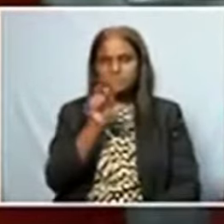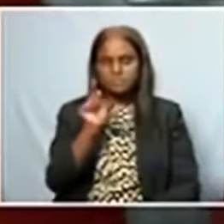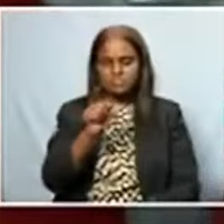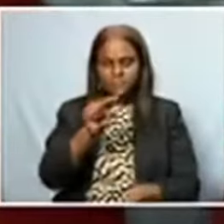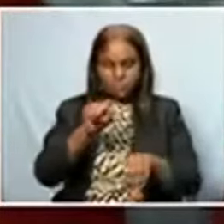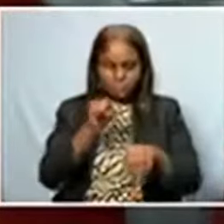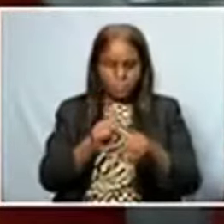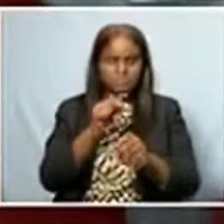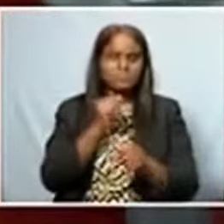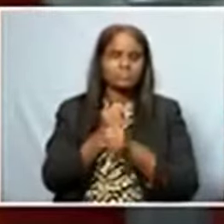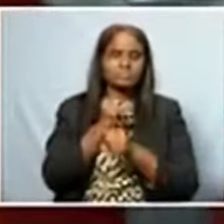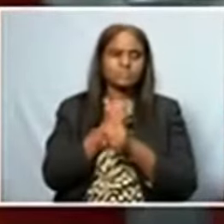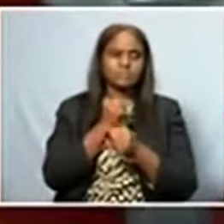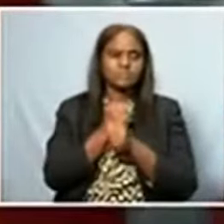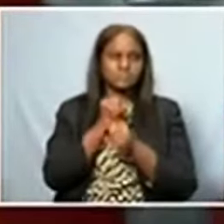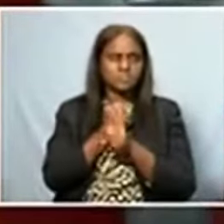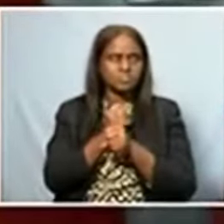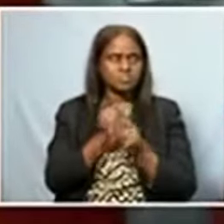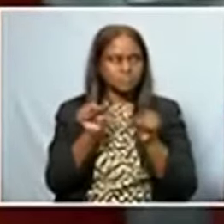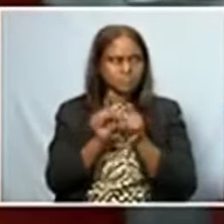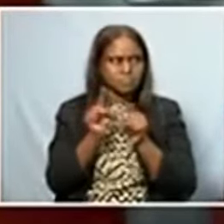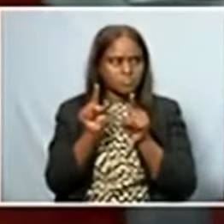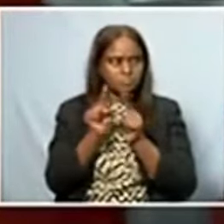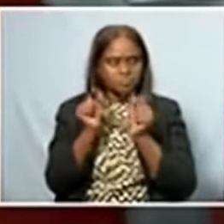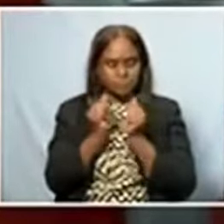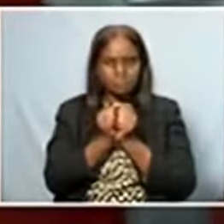coordination efforts, and